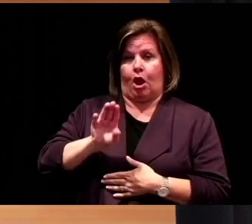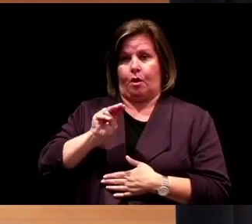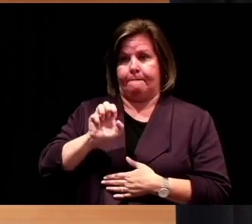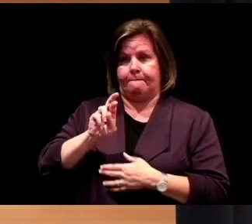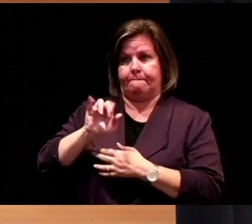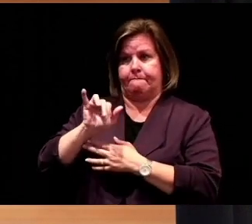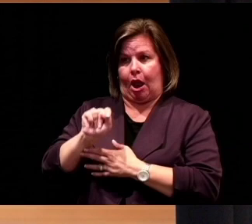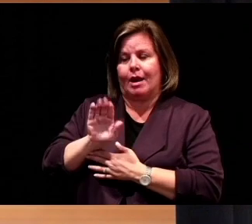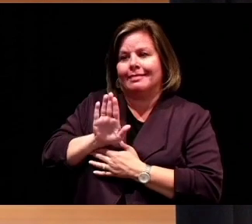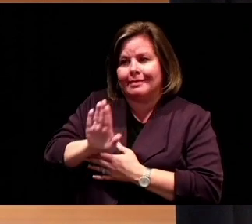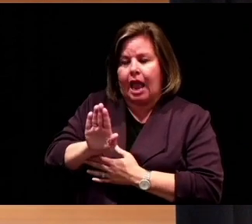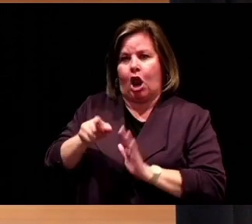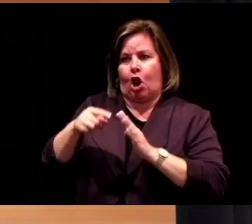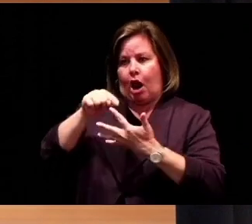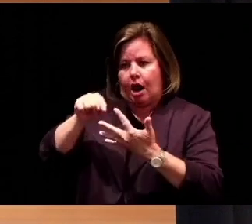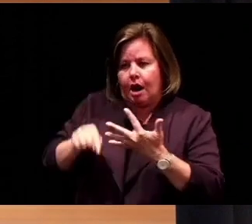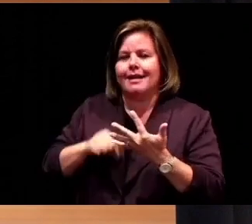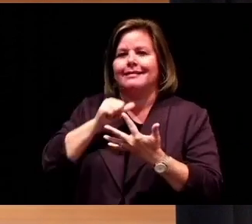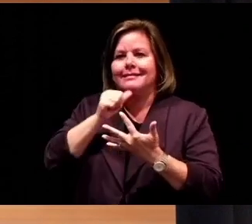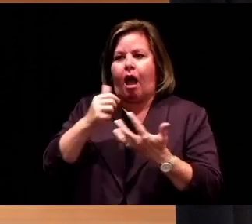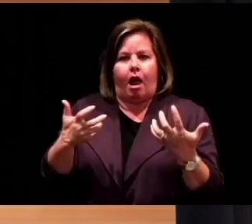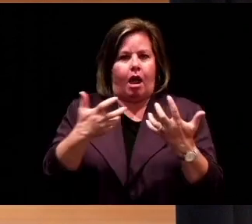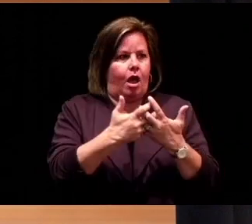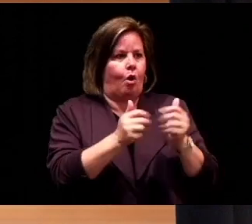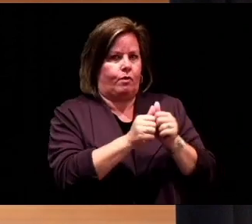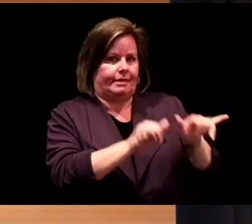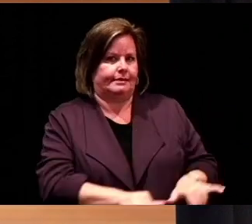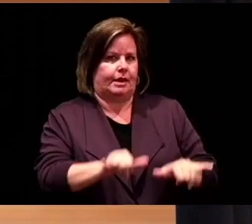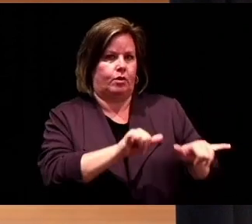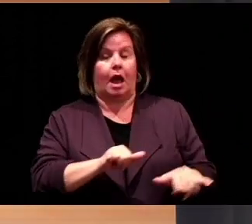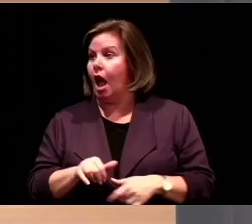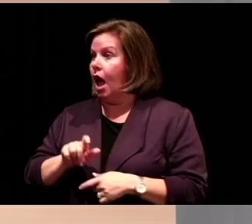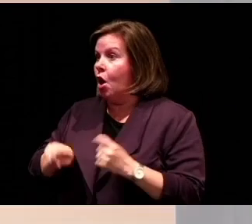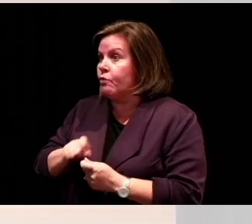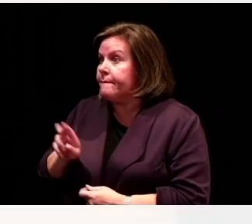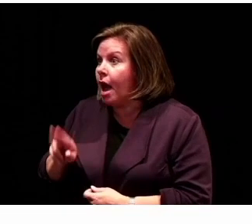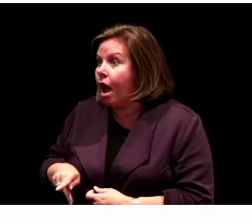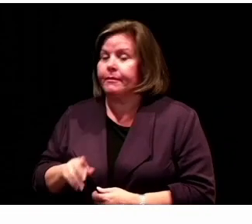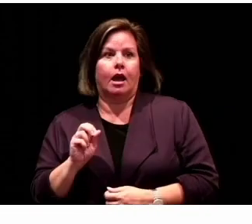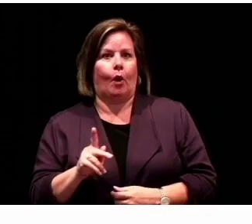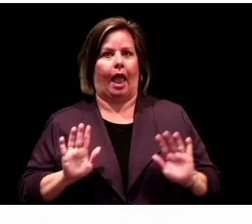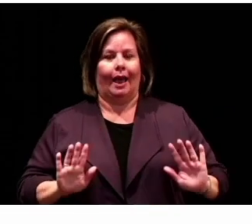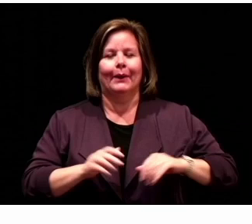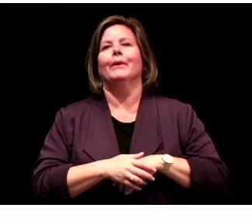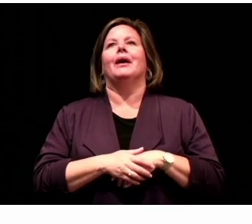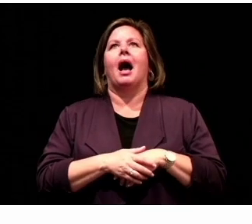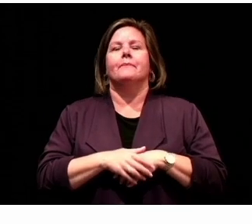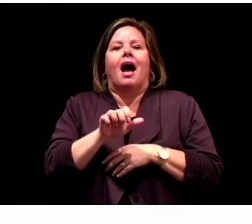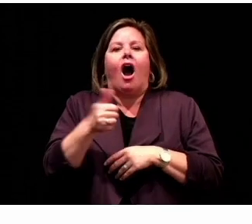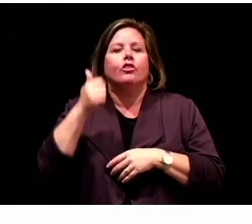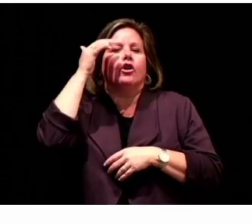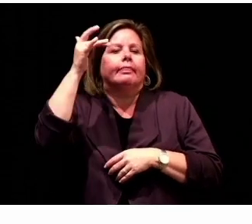challenge because the third element is easy to show. You can almost always say, you can do individualized assessment.